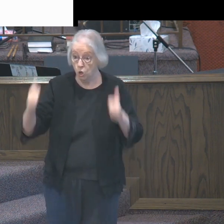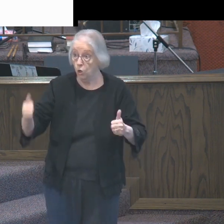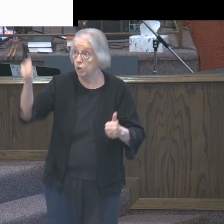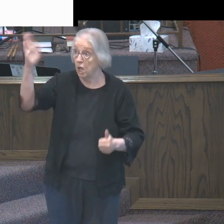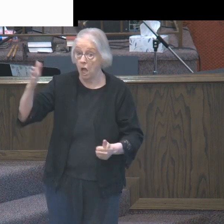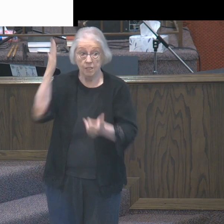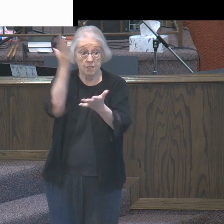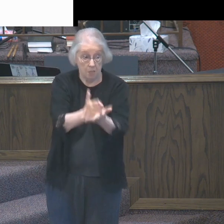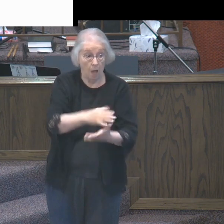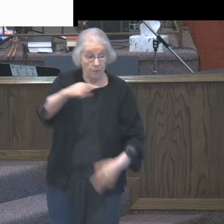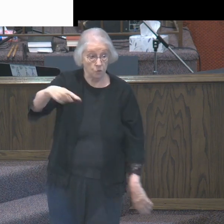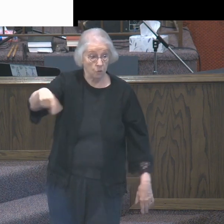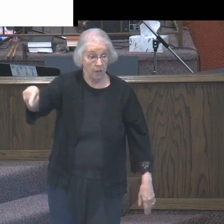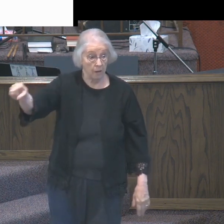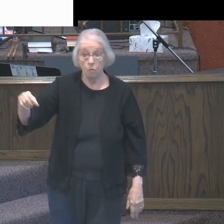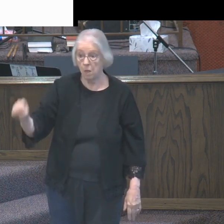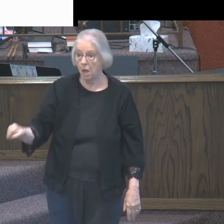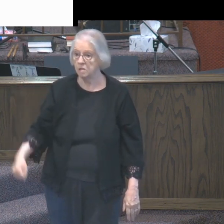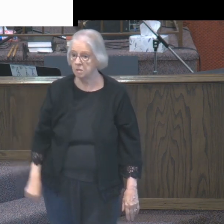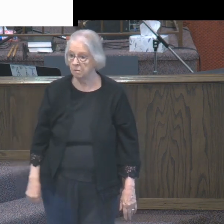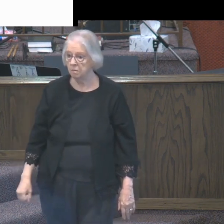beliefs about God.